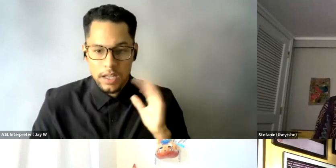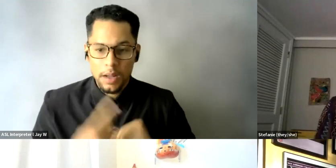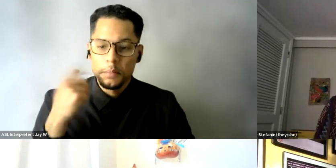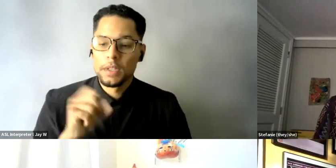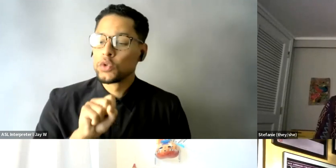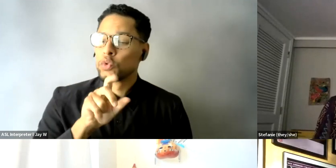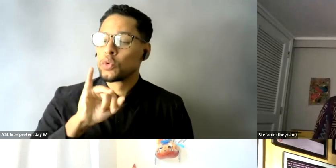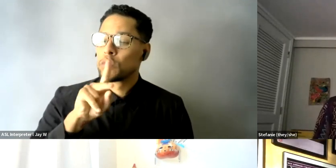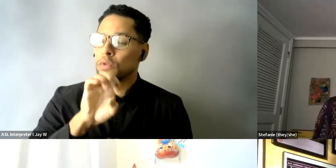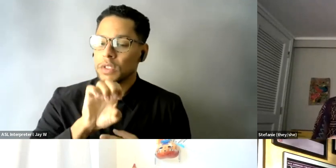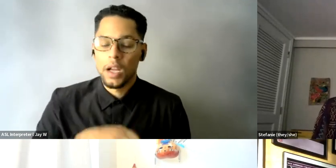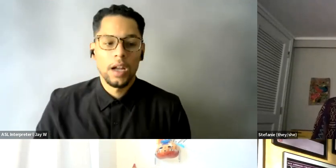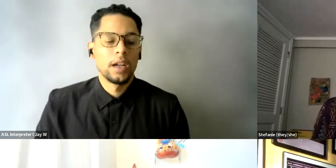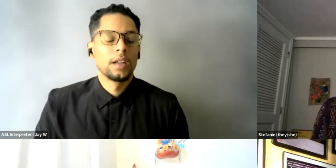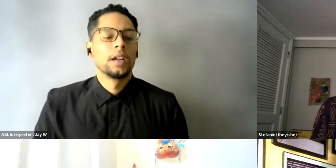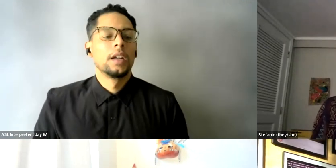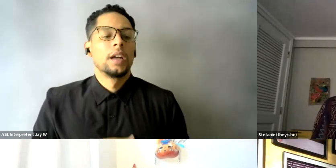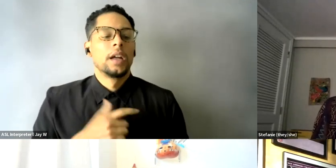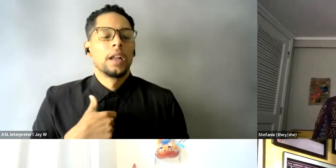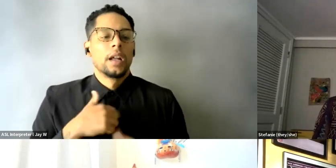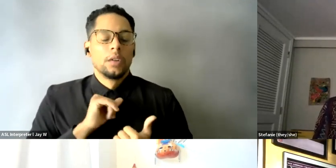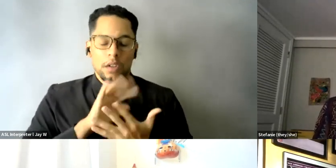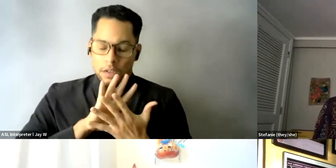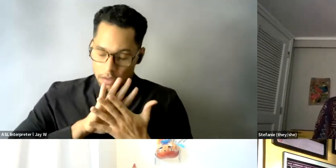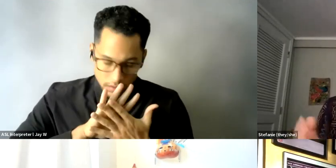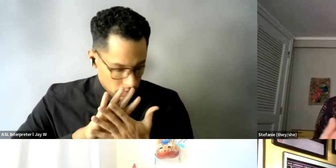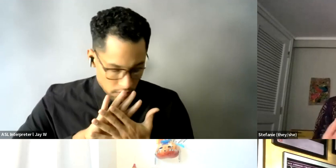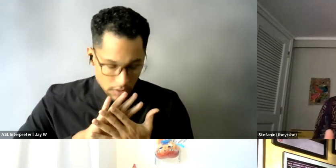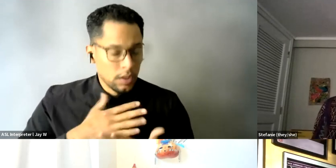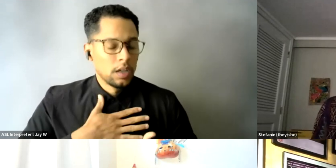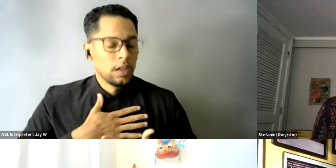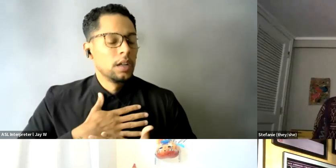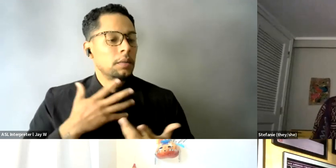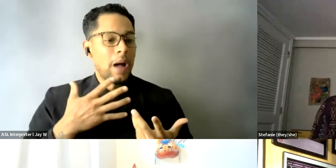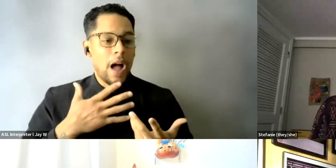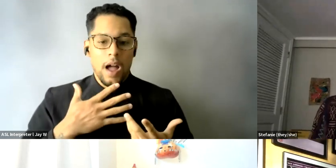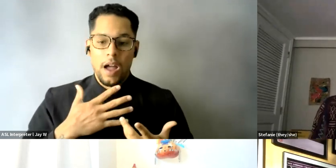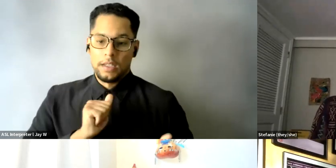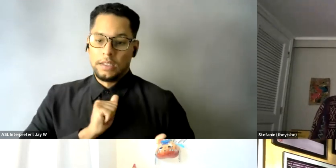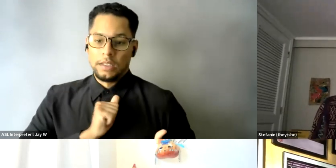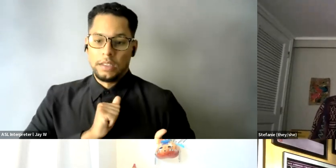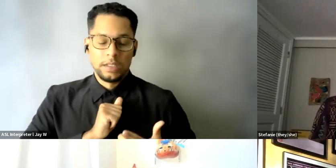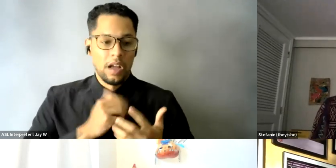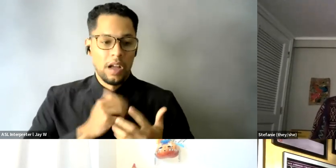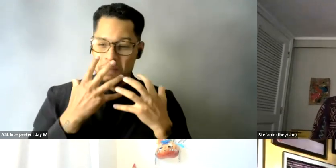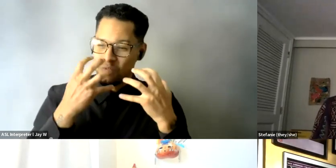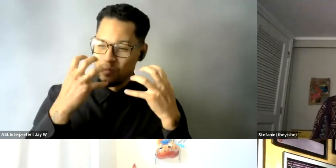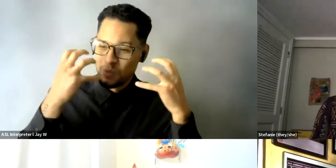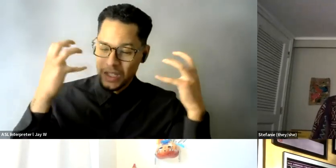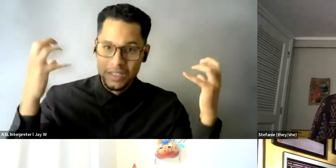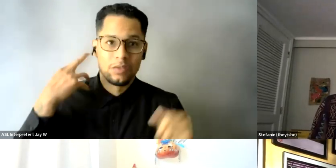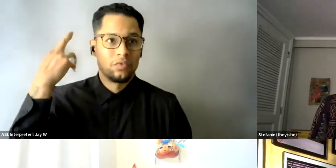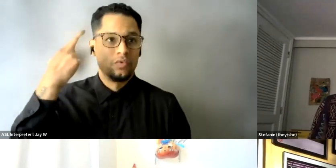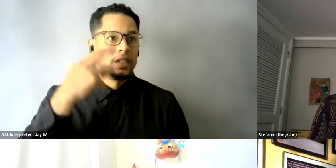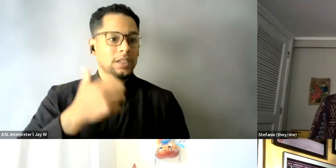the impacts of my own madness and the fact that I needed some kind of help, or I would